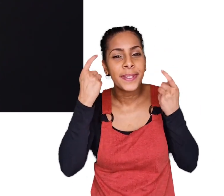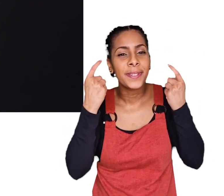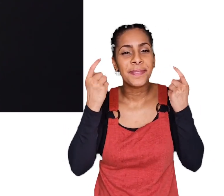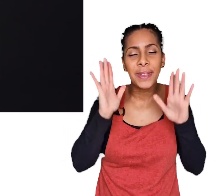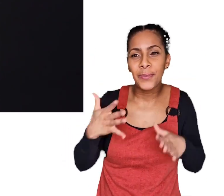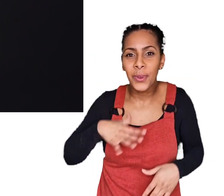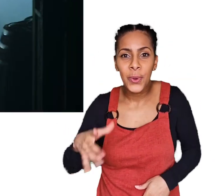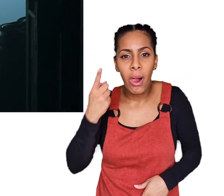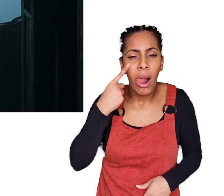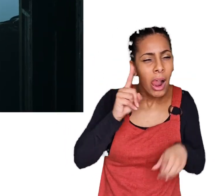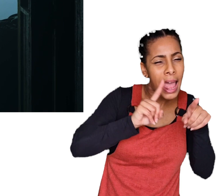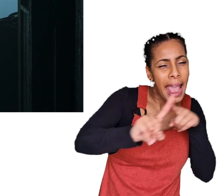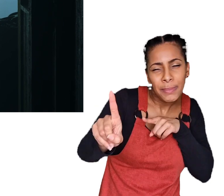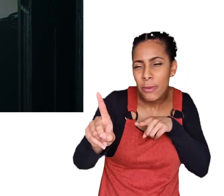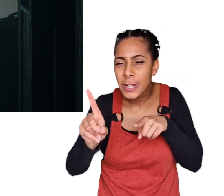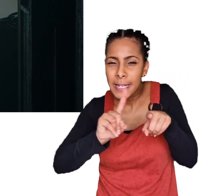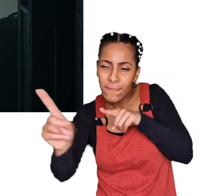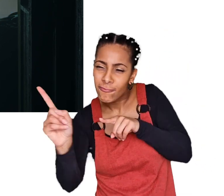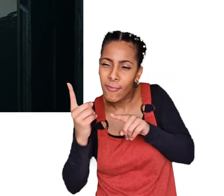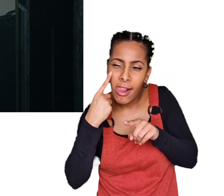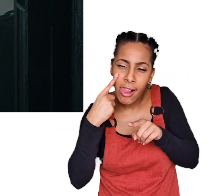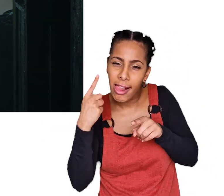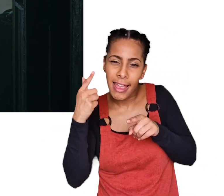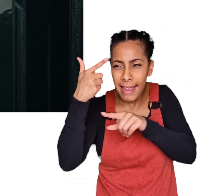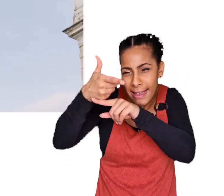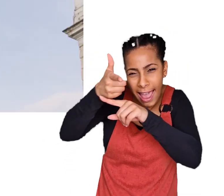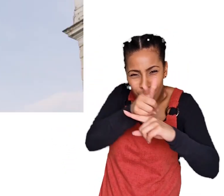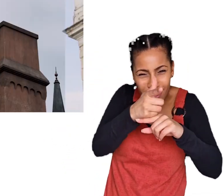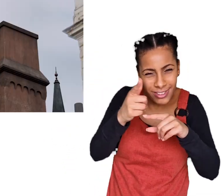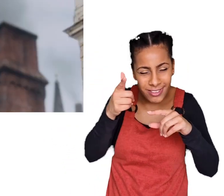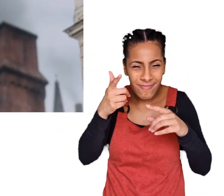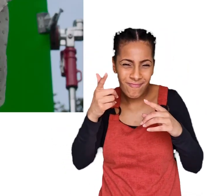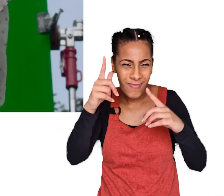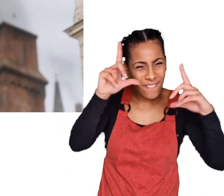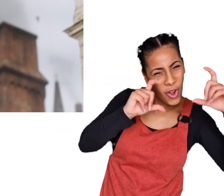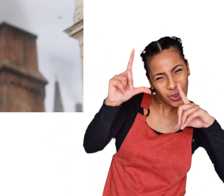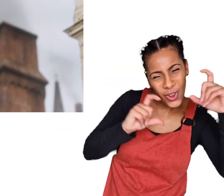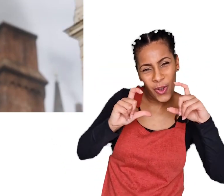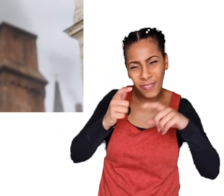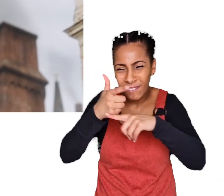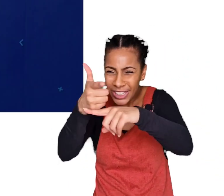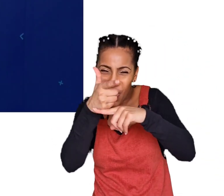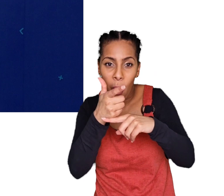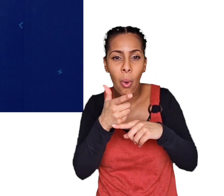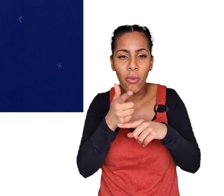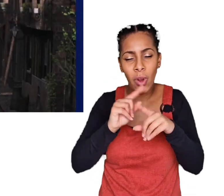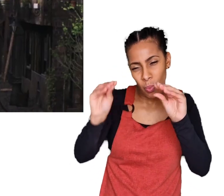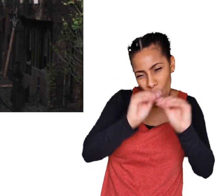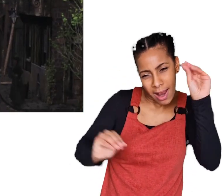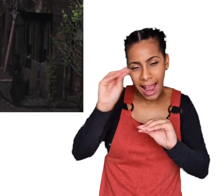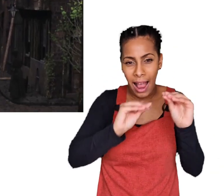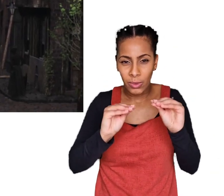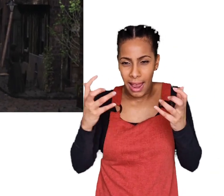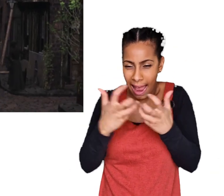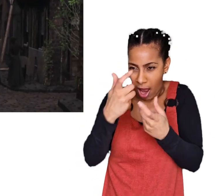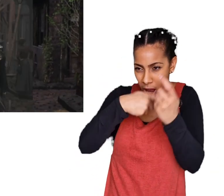want to experiment with a lot of things, especially cameras and taking photos, videos, so you understand what makes